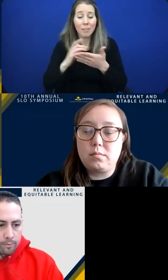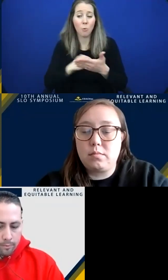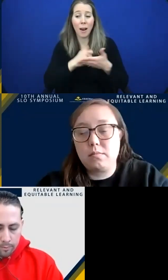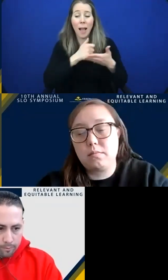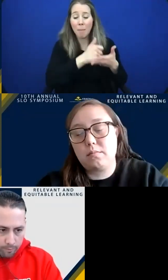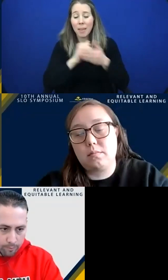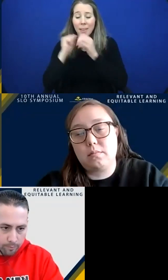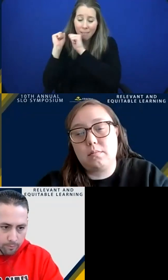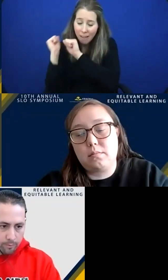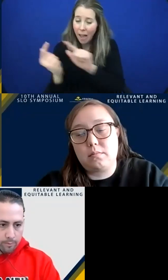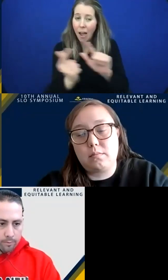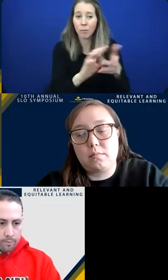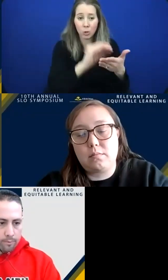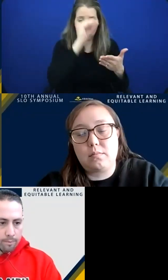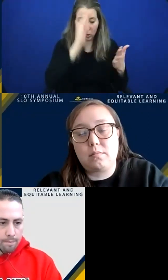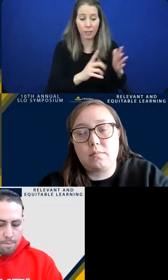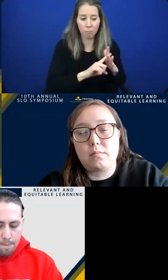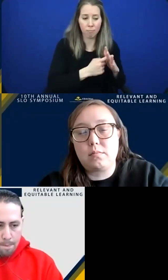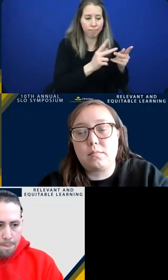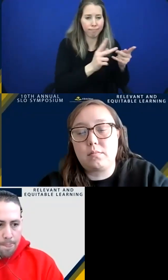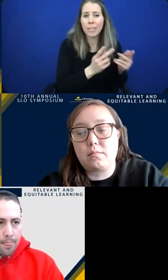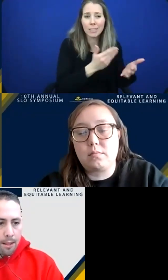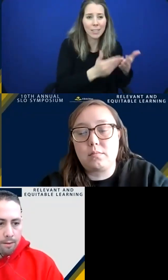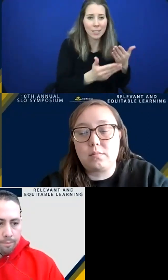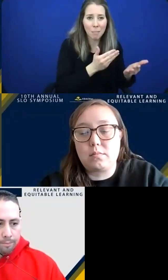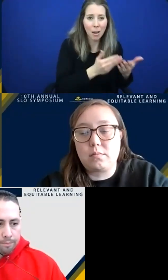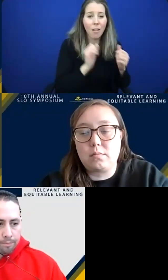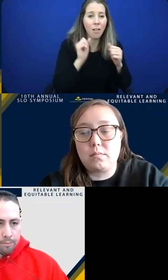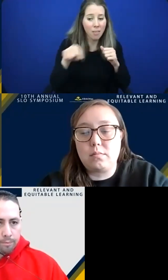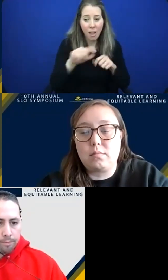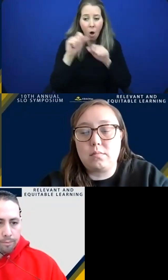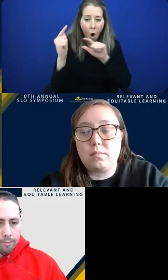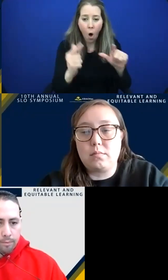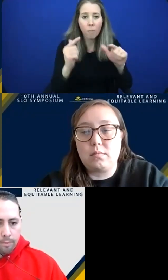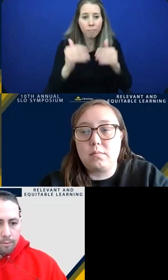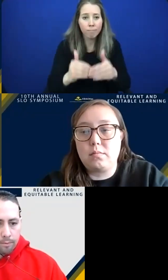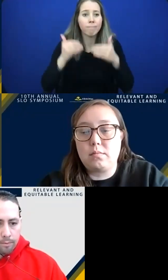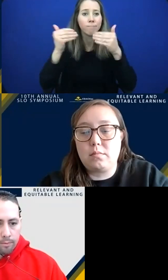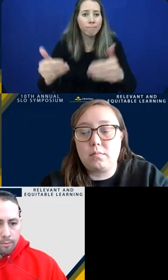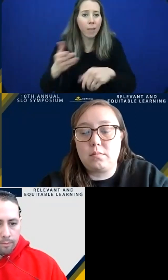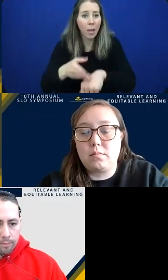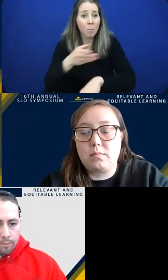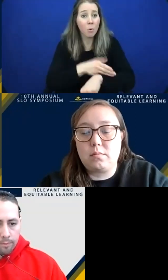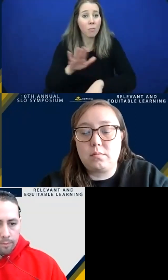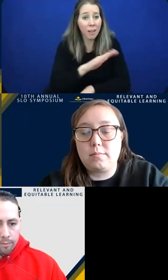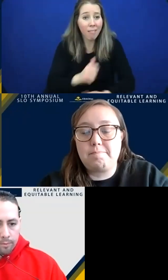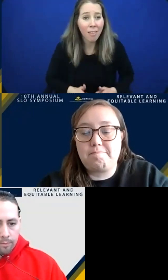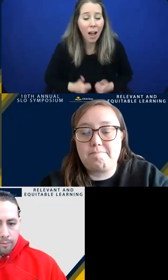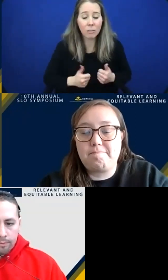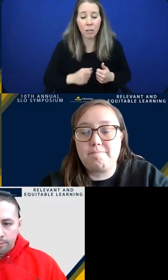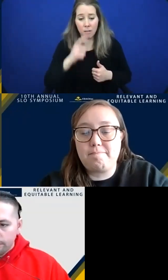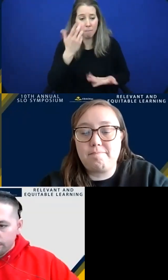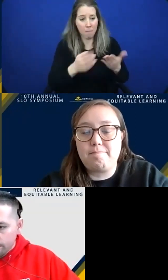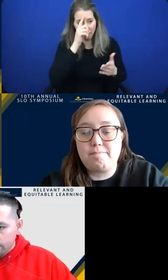no matter where they start from, take a step forward into a better life for their families, for